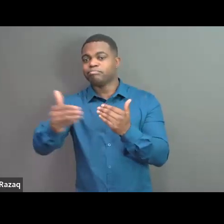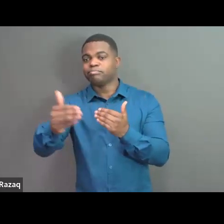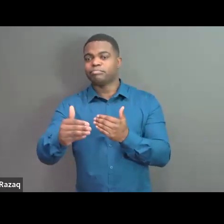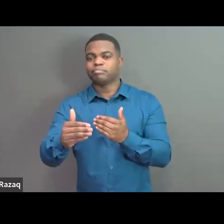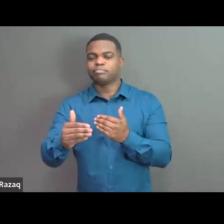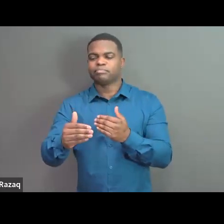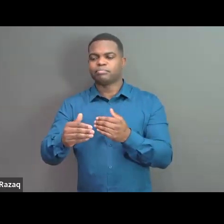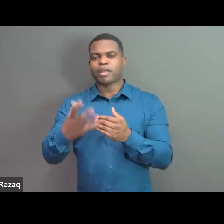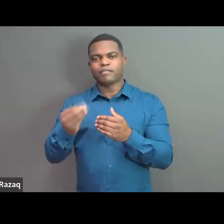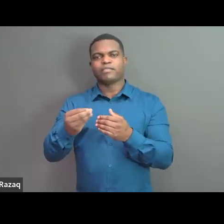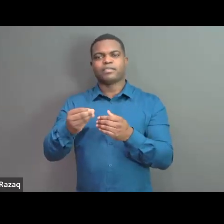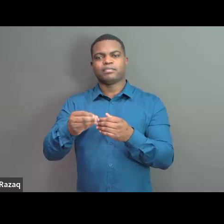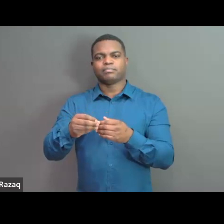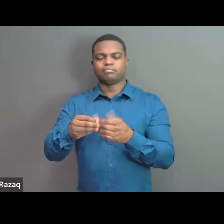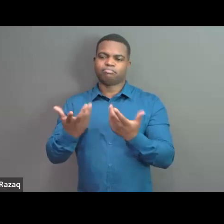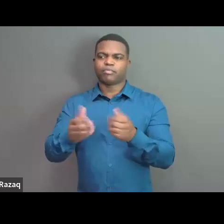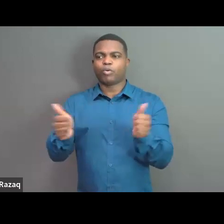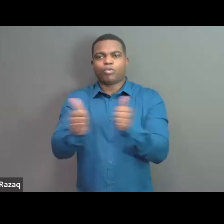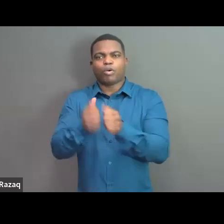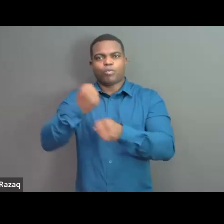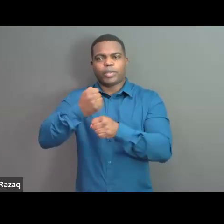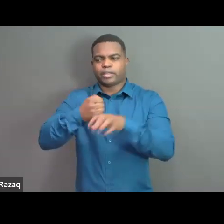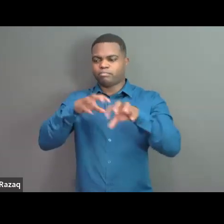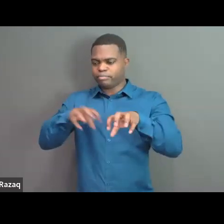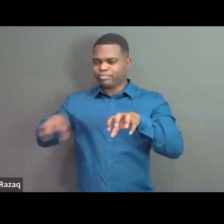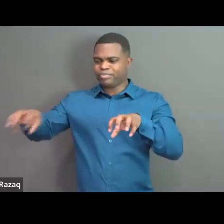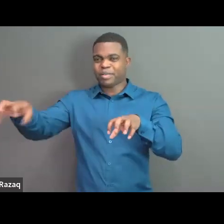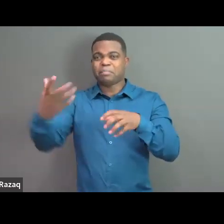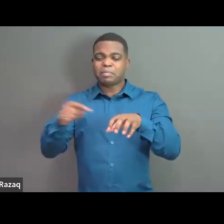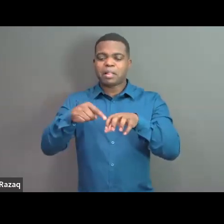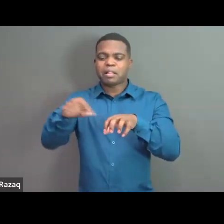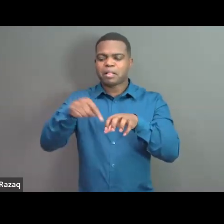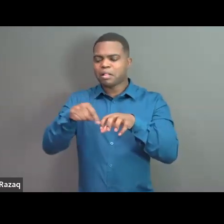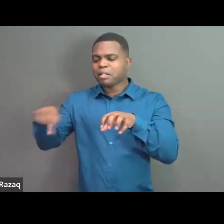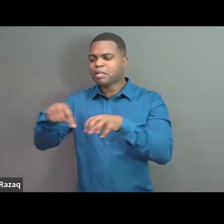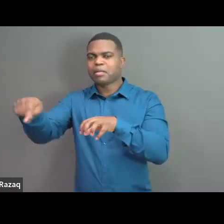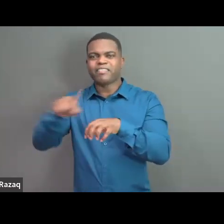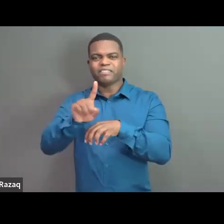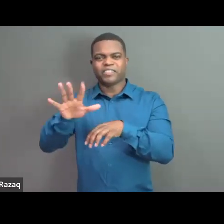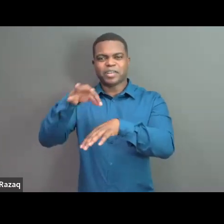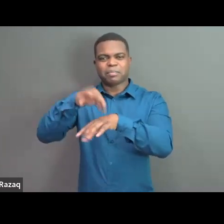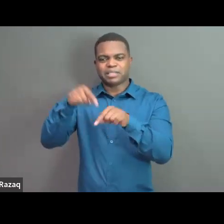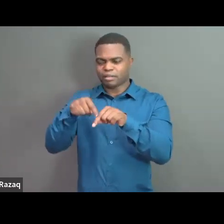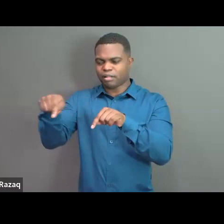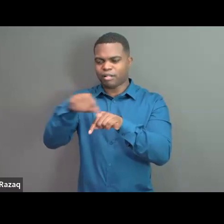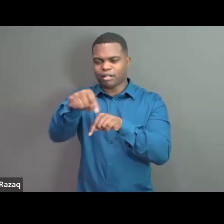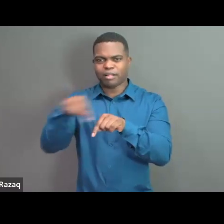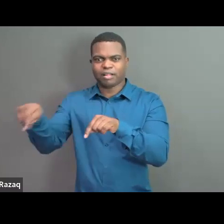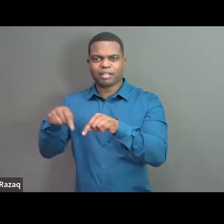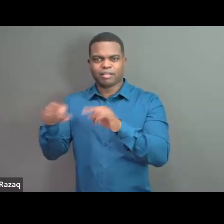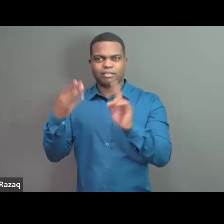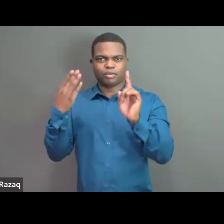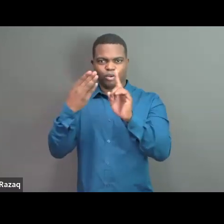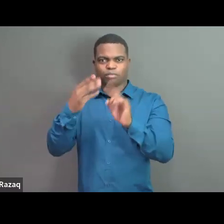in this co-work land network, which is organized as a cooperative.